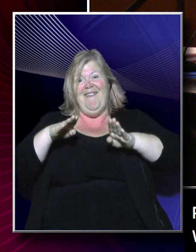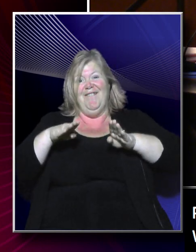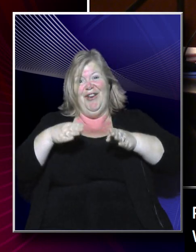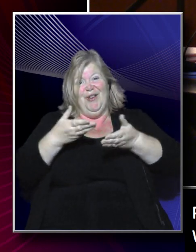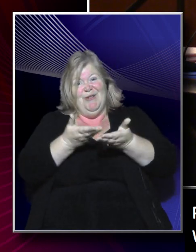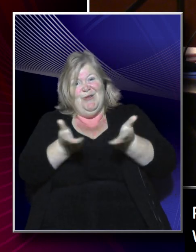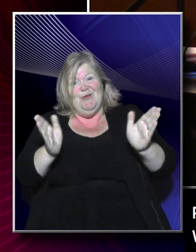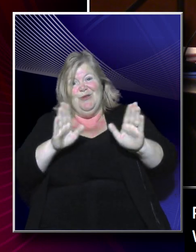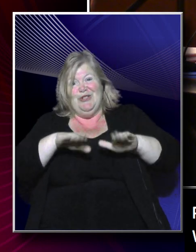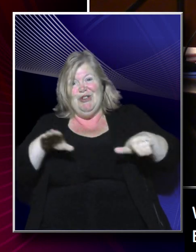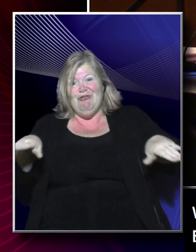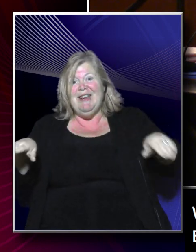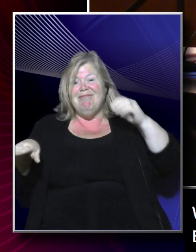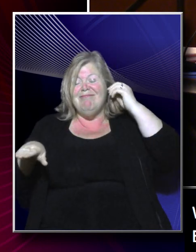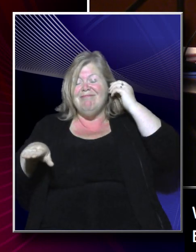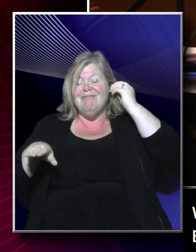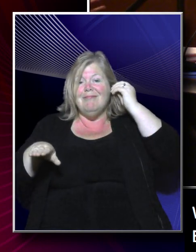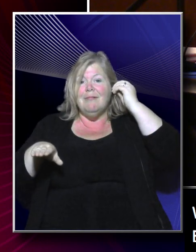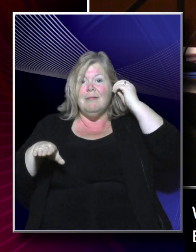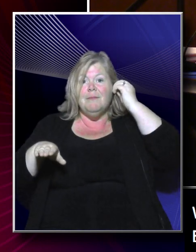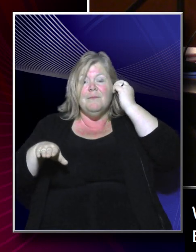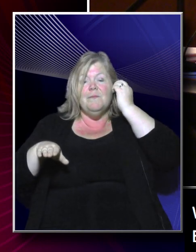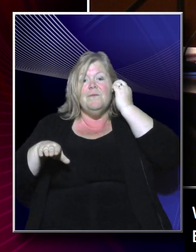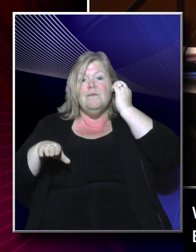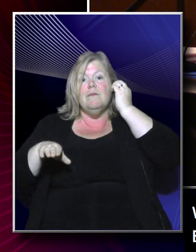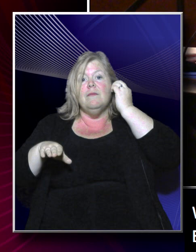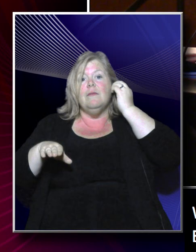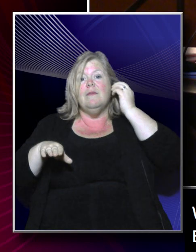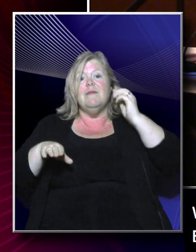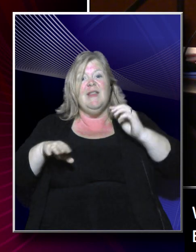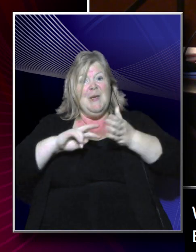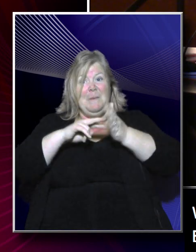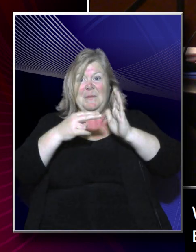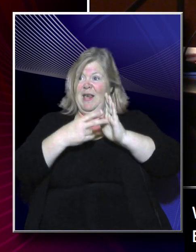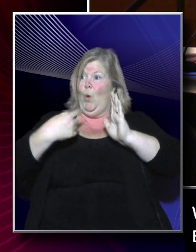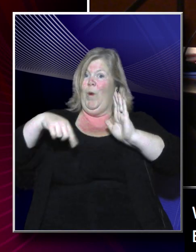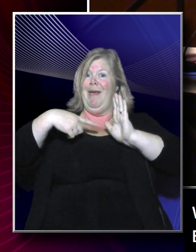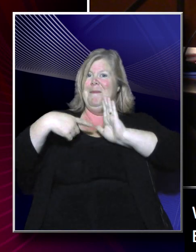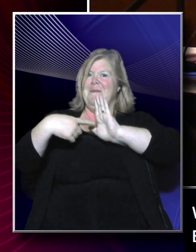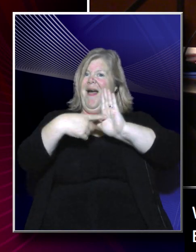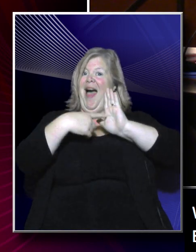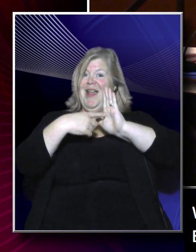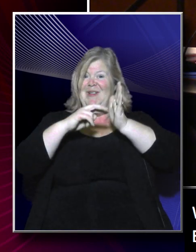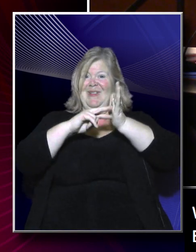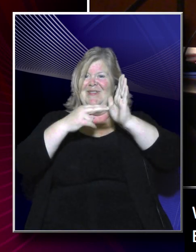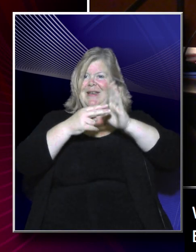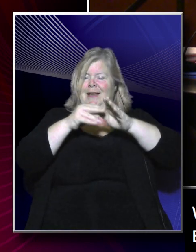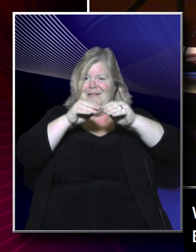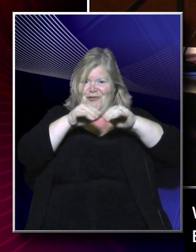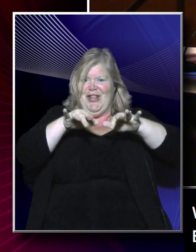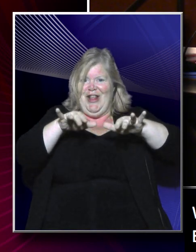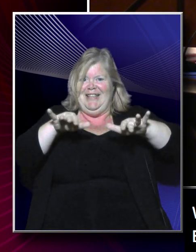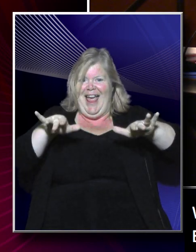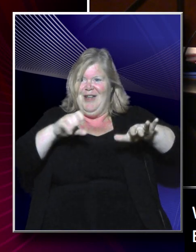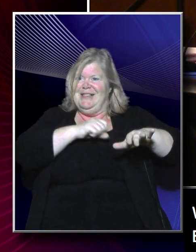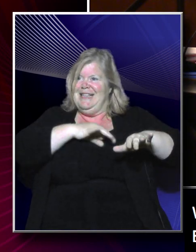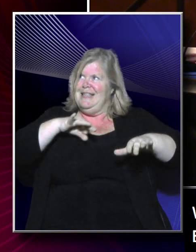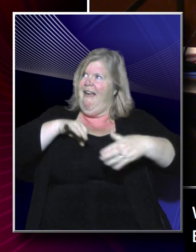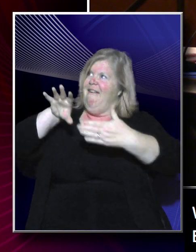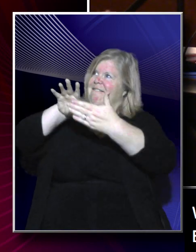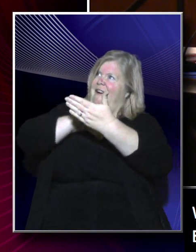that behavior, it's starting to trickle down to our staff, which I thought